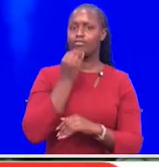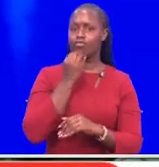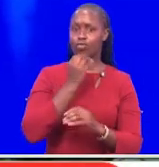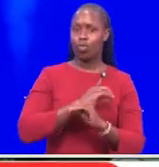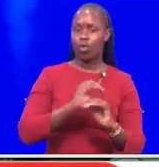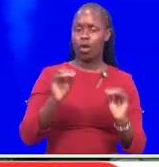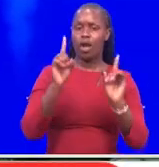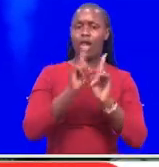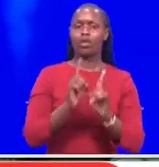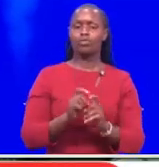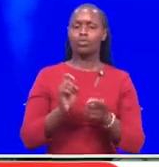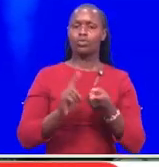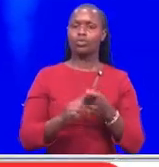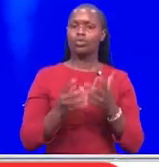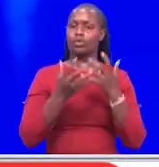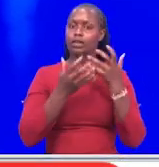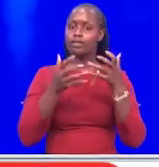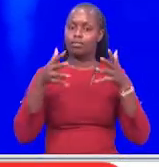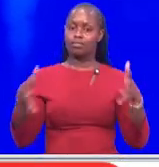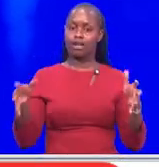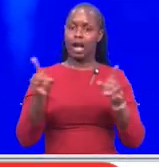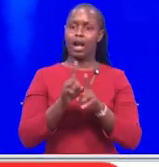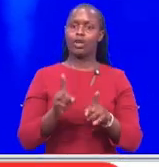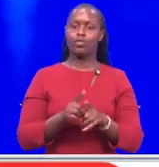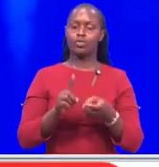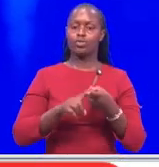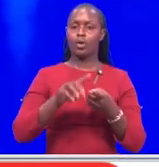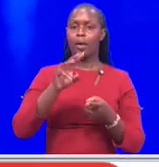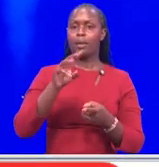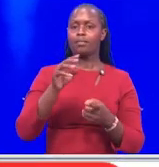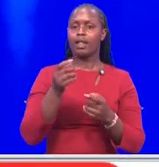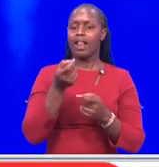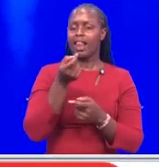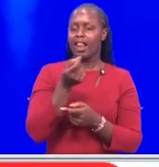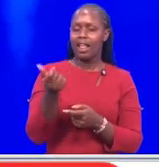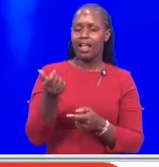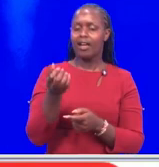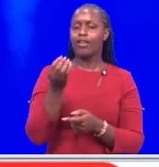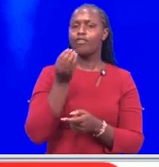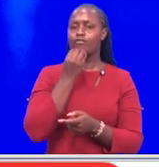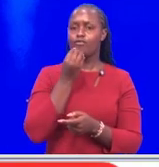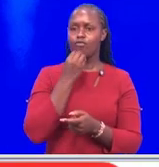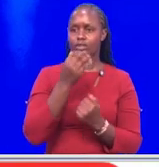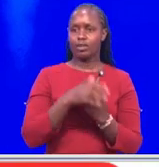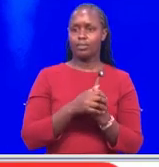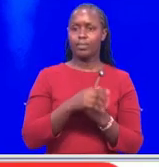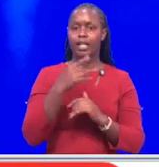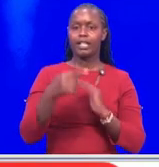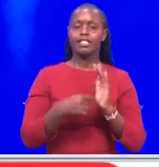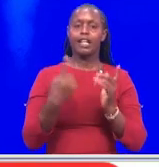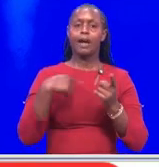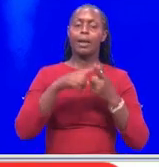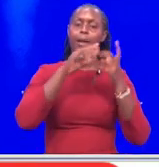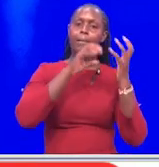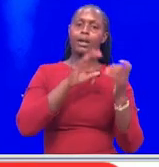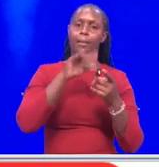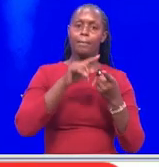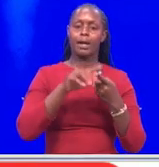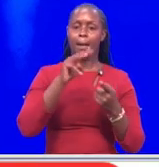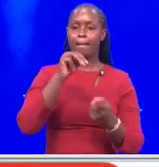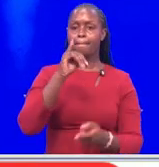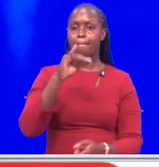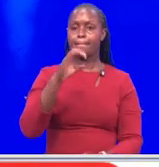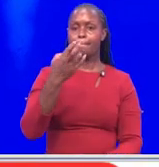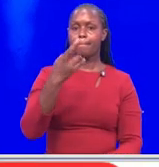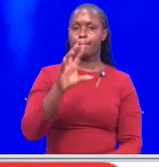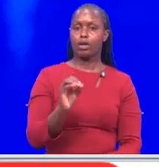and micronutrient deficiency. But it depicts the country as really burdened by micronutrient deficiencies,